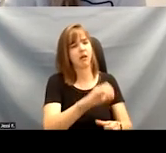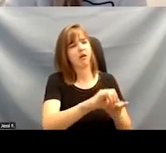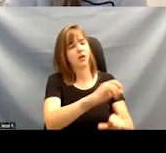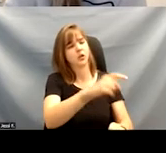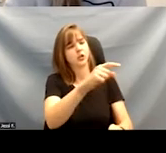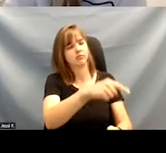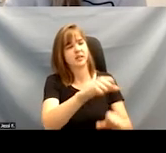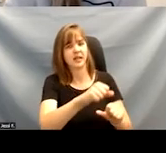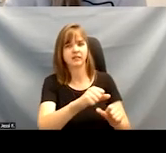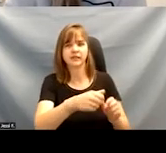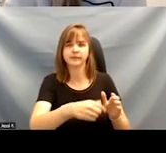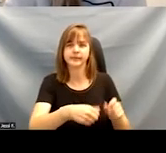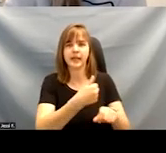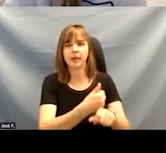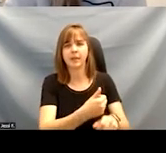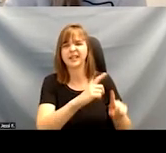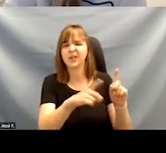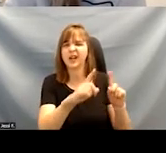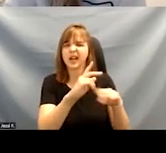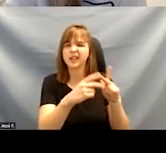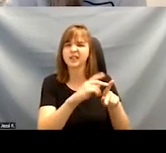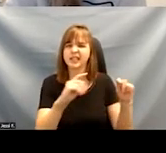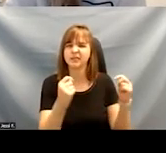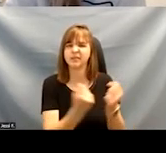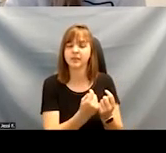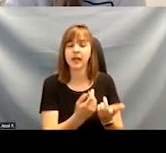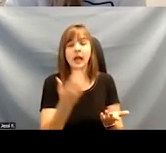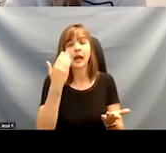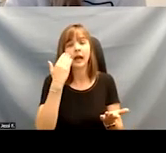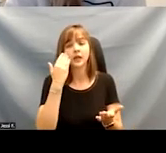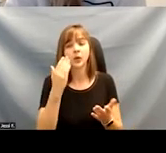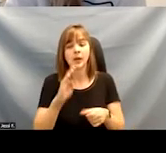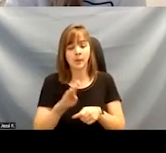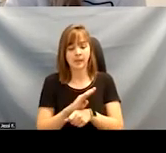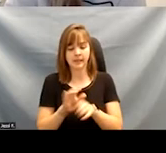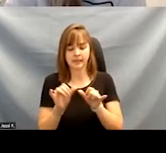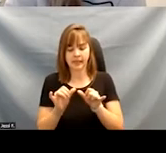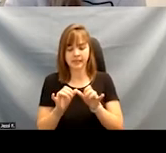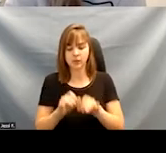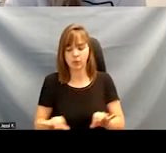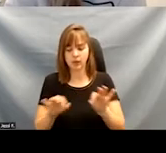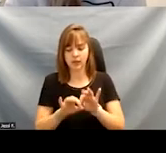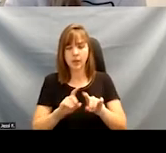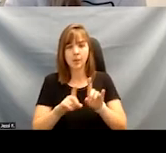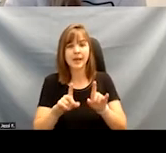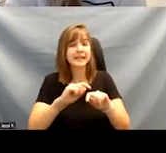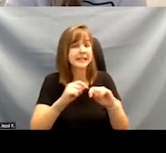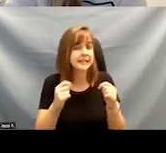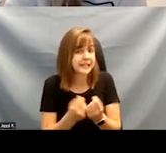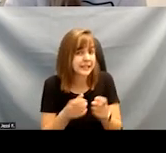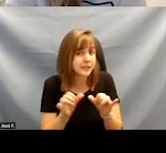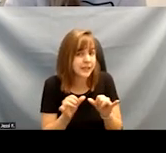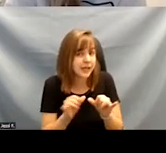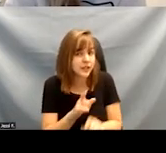management, you know, as entrepreneurs, we focus a lot on the business side, but the team side is so important, harnessing a culture where everyone